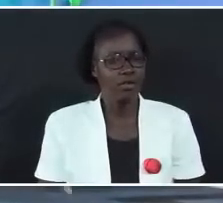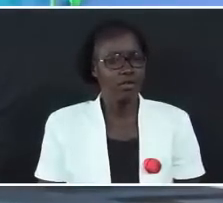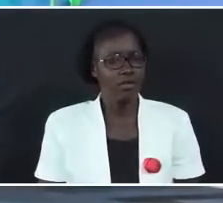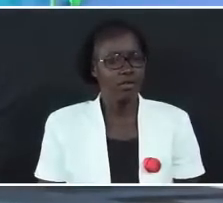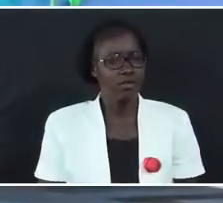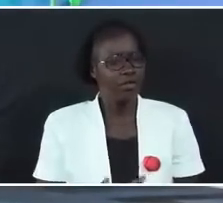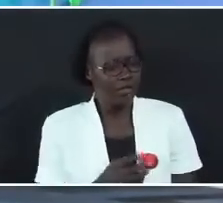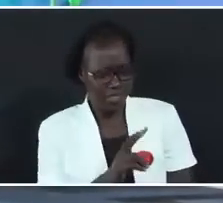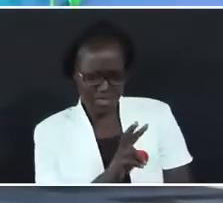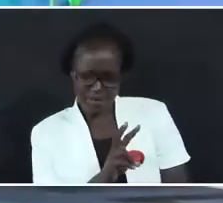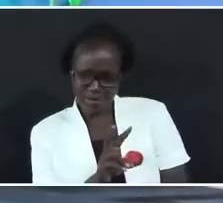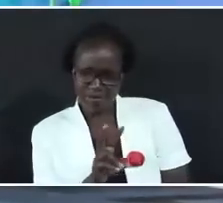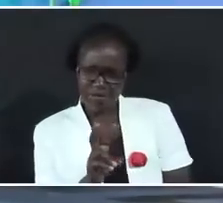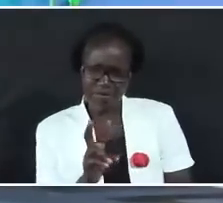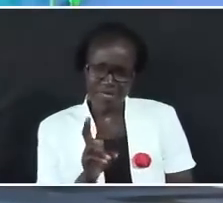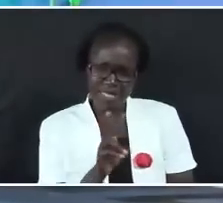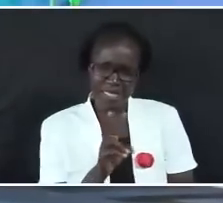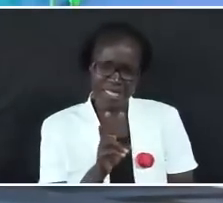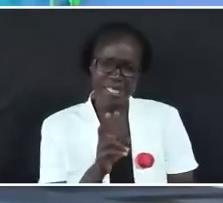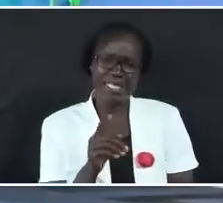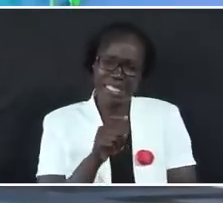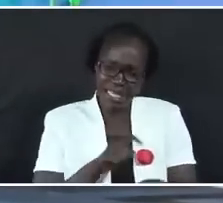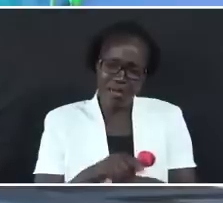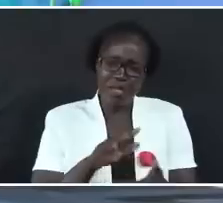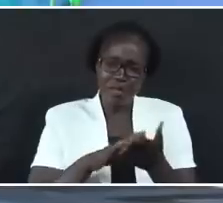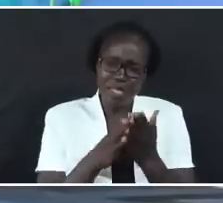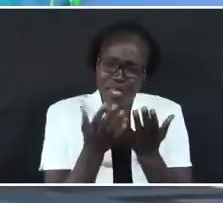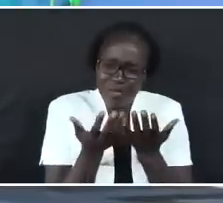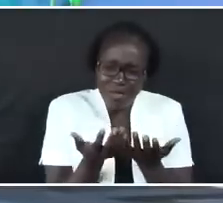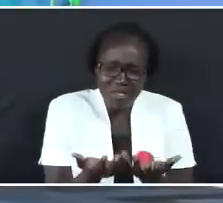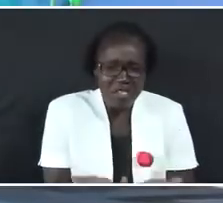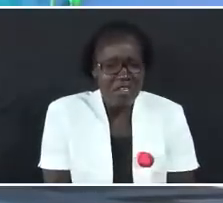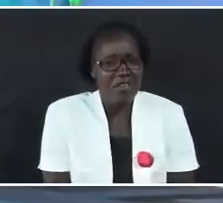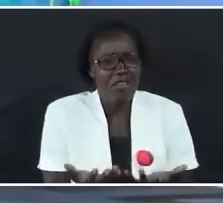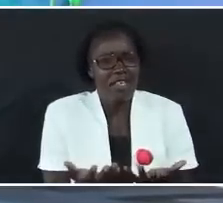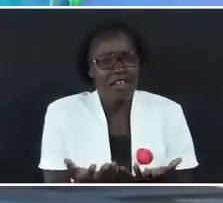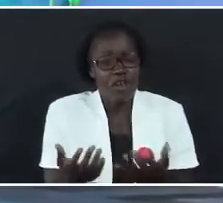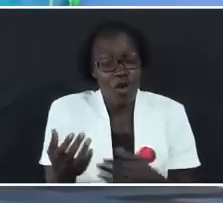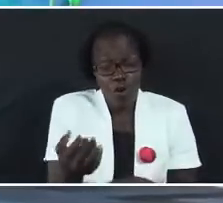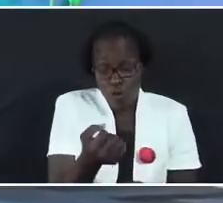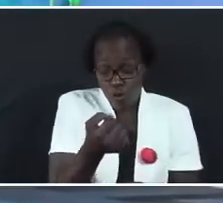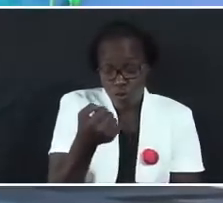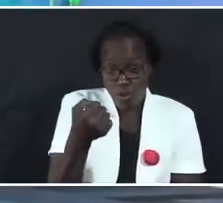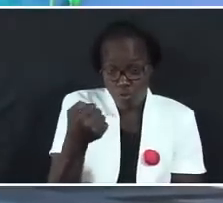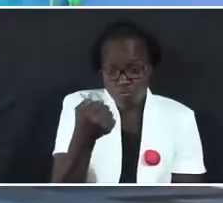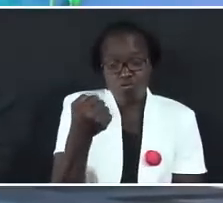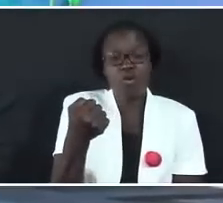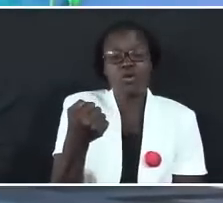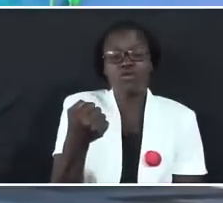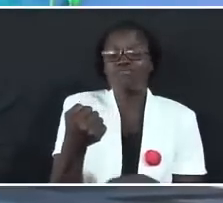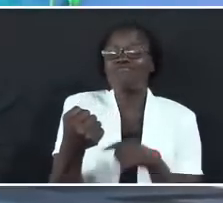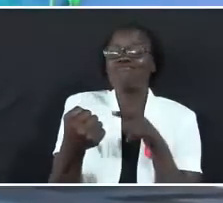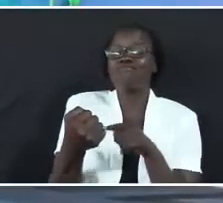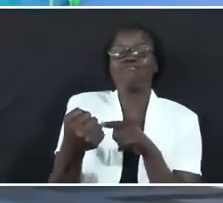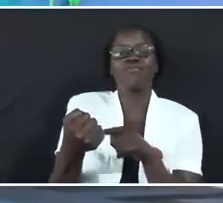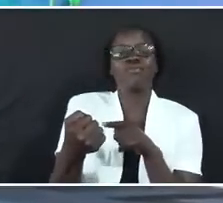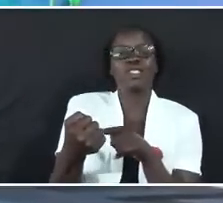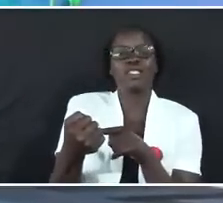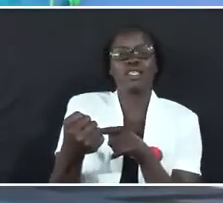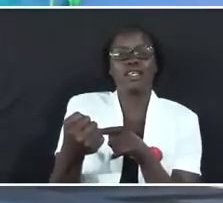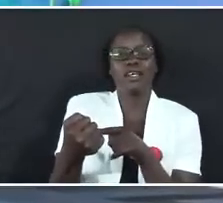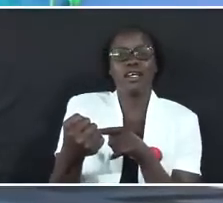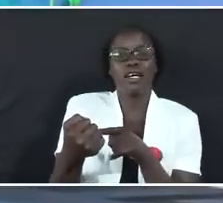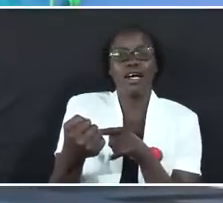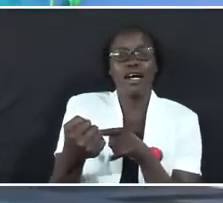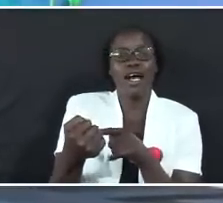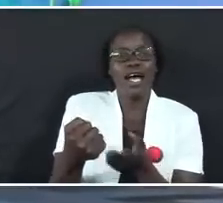I am saying, when it gets thick, tie a knot. Hold on right there. I have